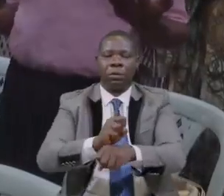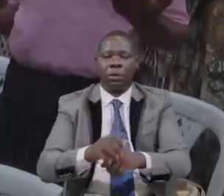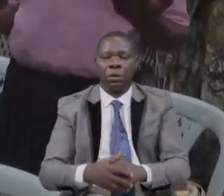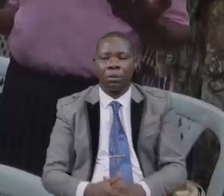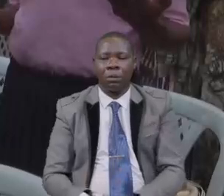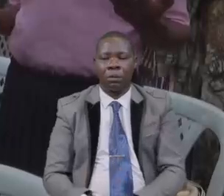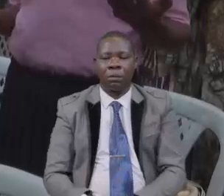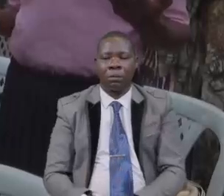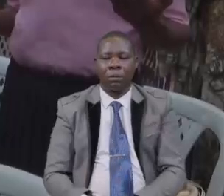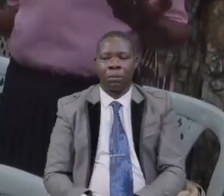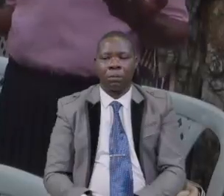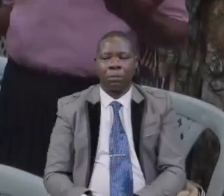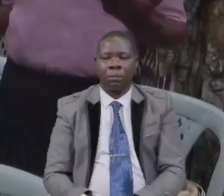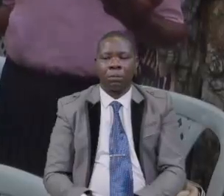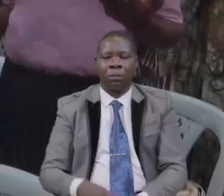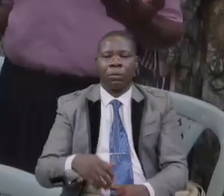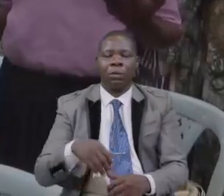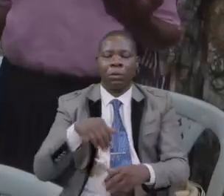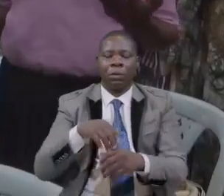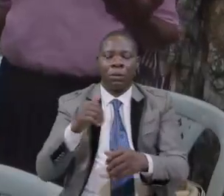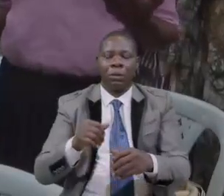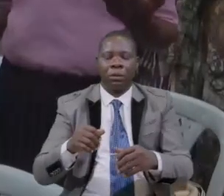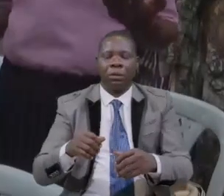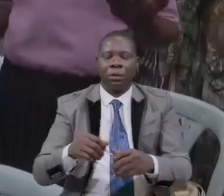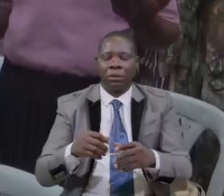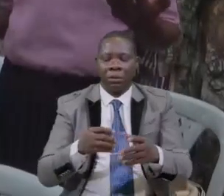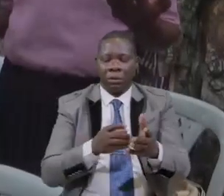in a descriptive manner. Let it work.